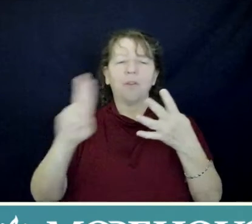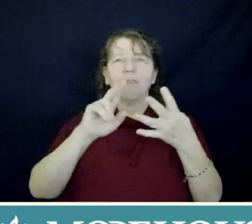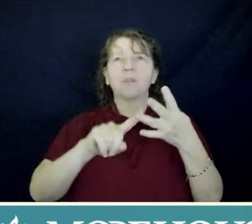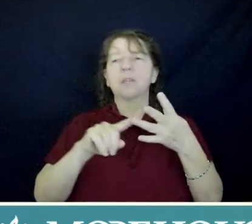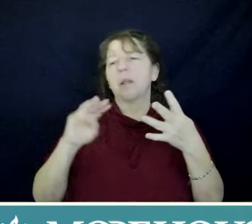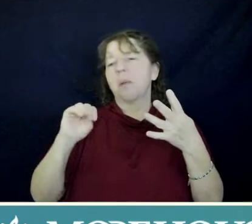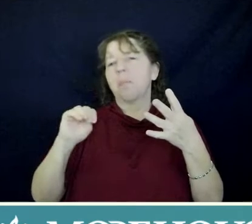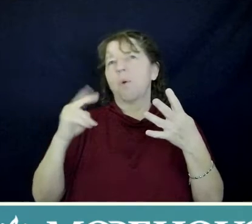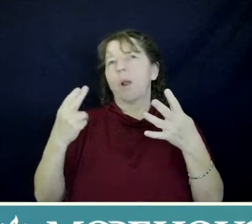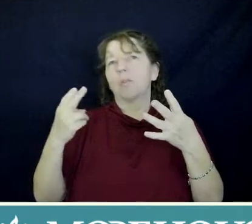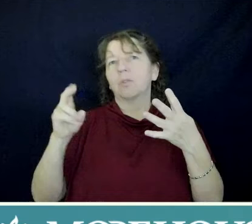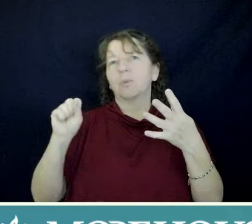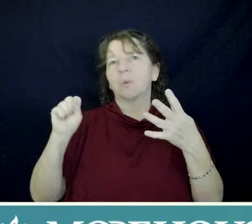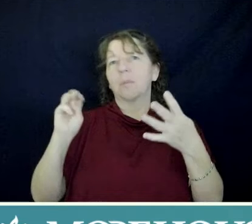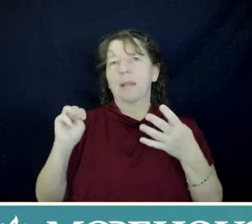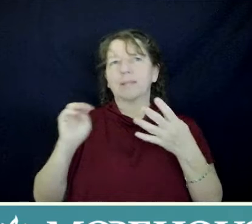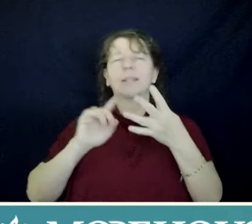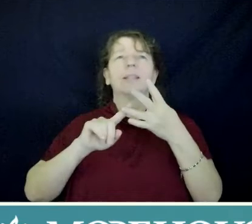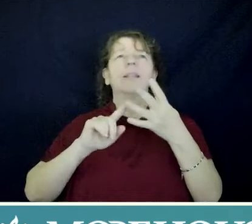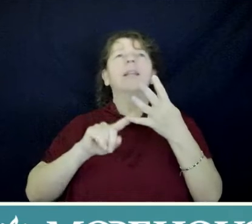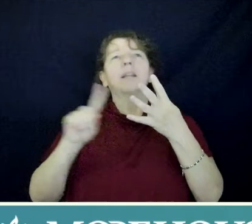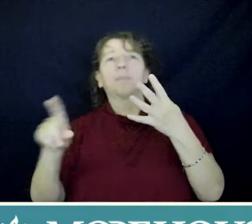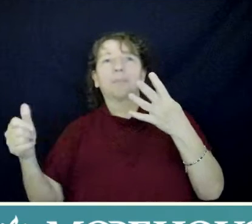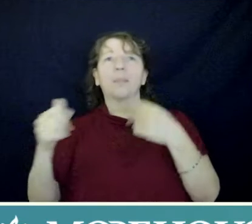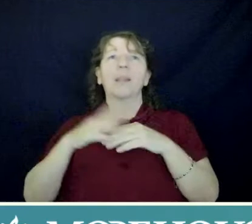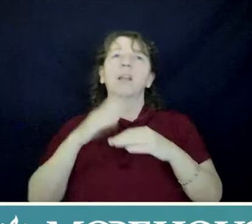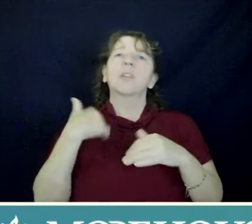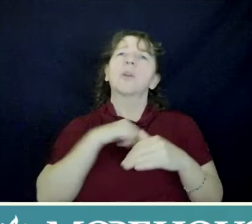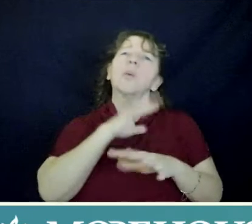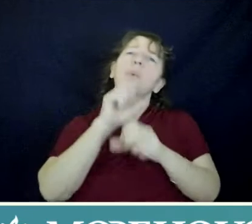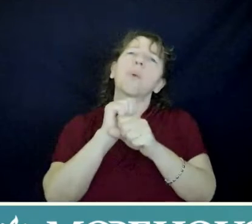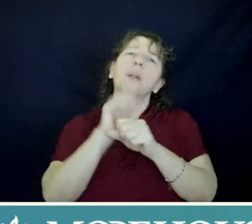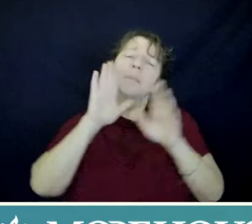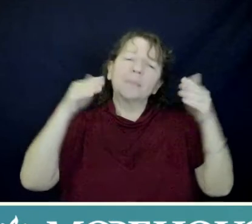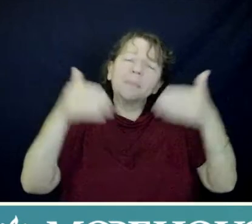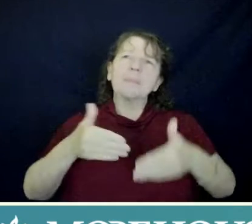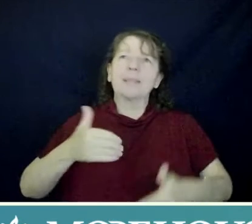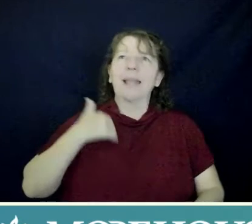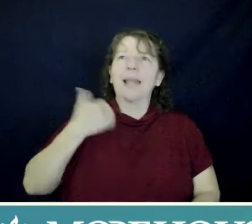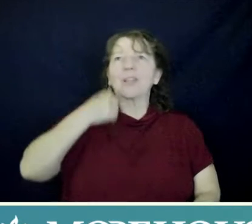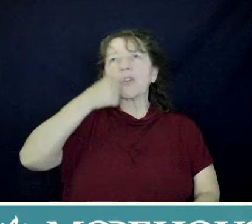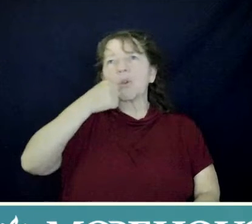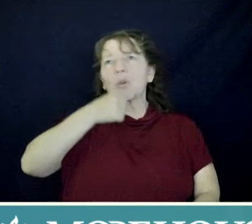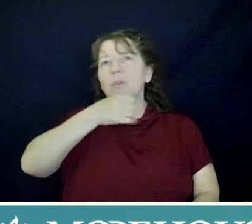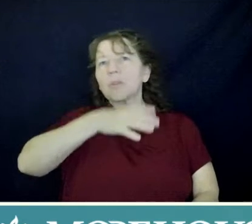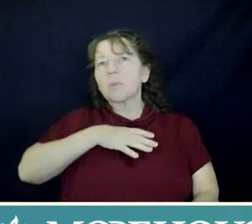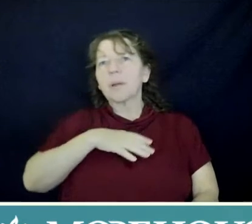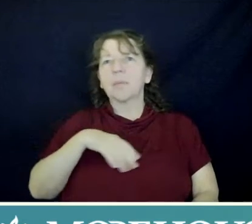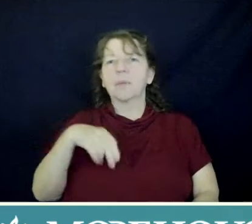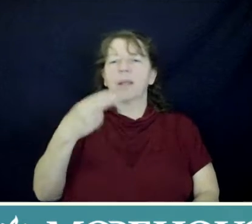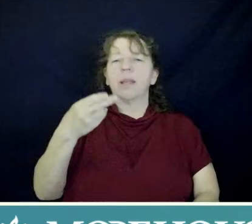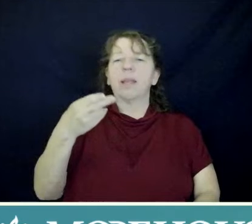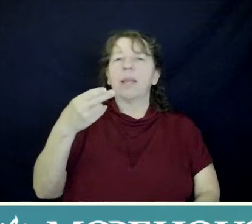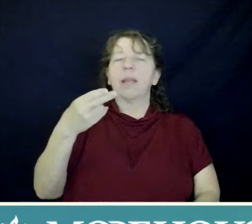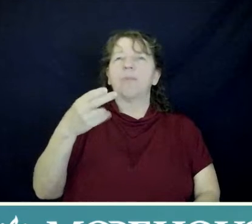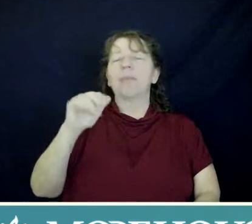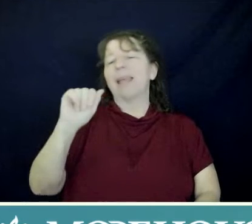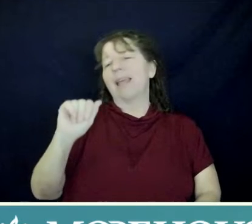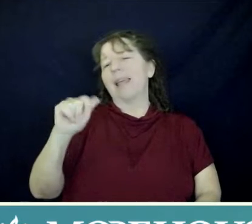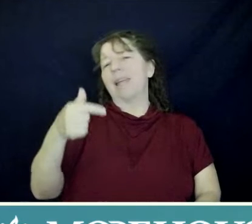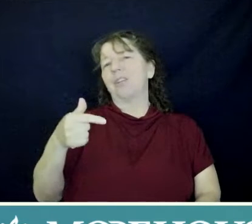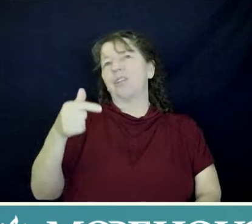So Charles Drew, they focus primarily on working with adolescent girls and young women. The acronym is